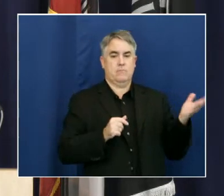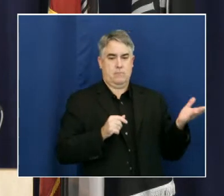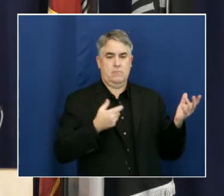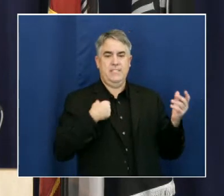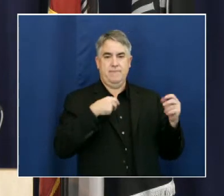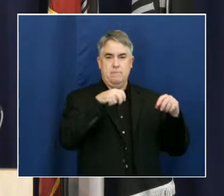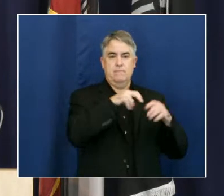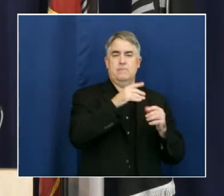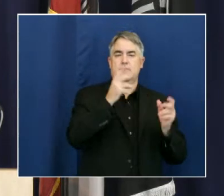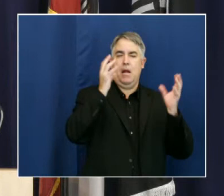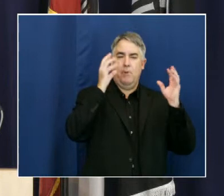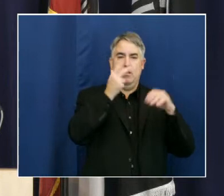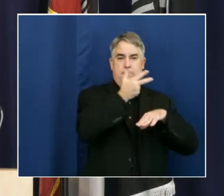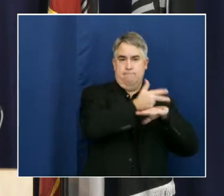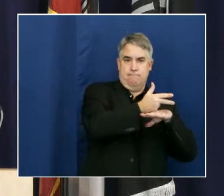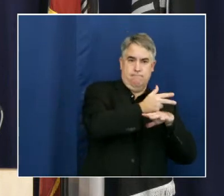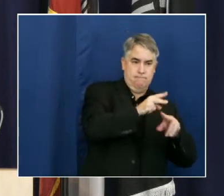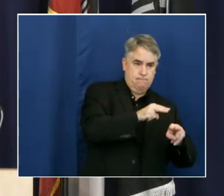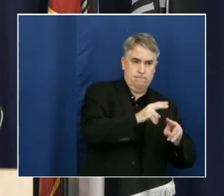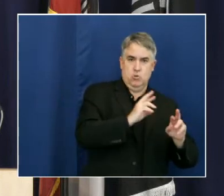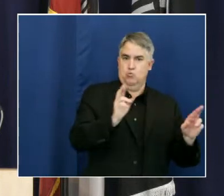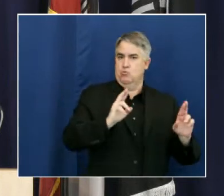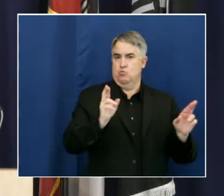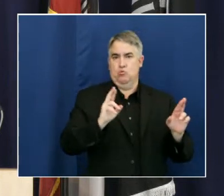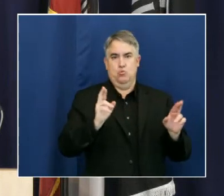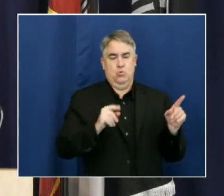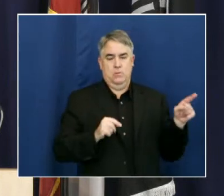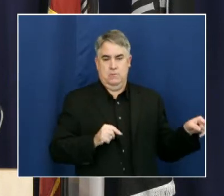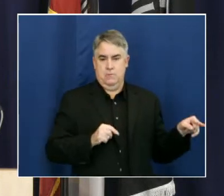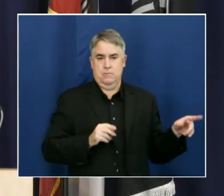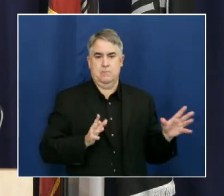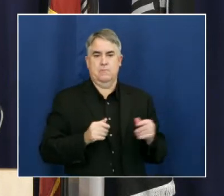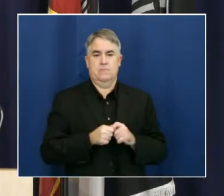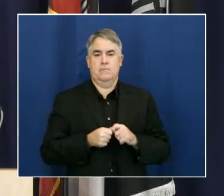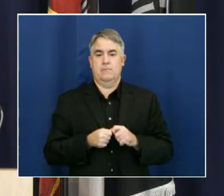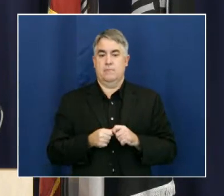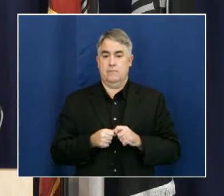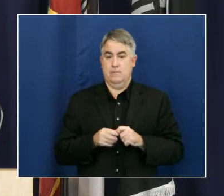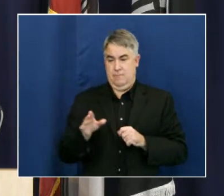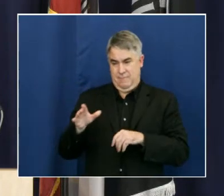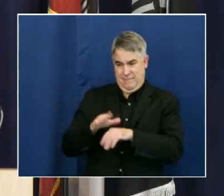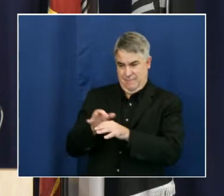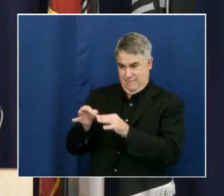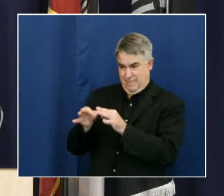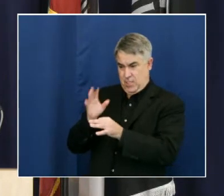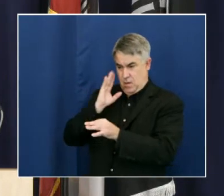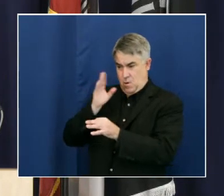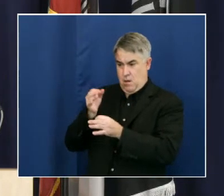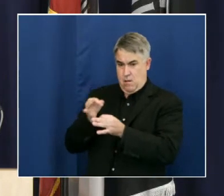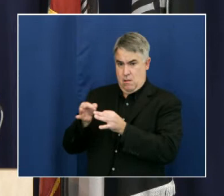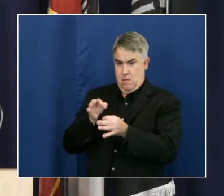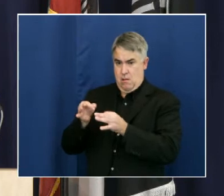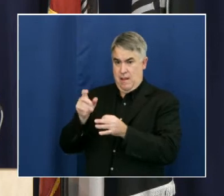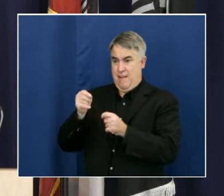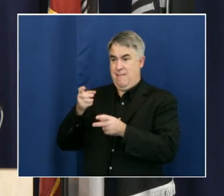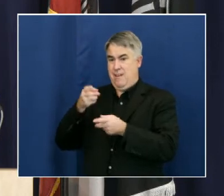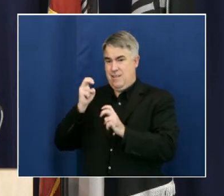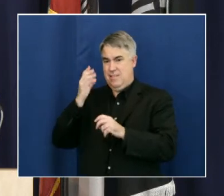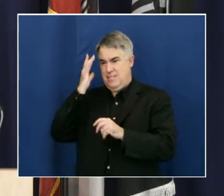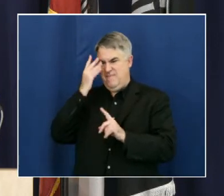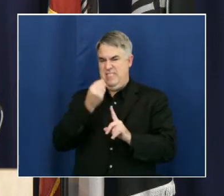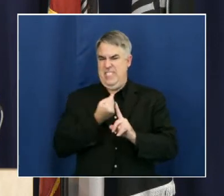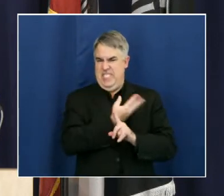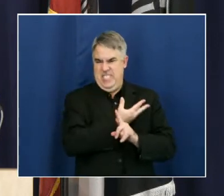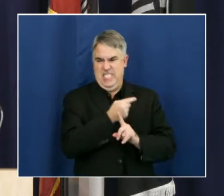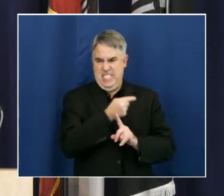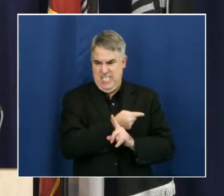response. Patients are told what to look for, and if those symptoms develop, to notify the people. And then individuals are